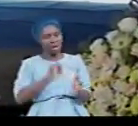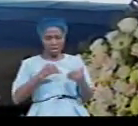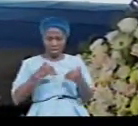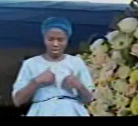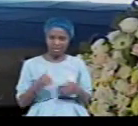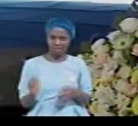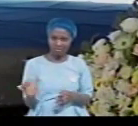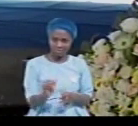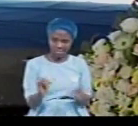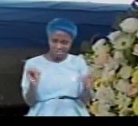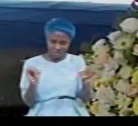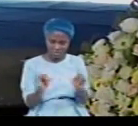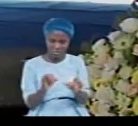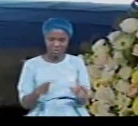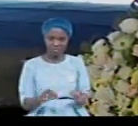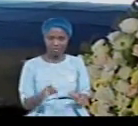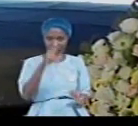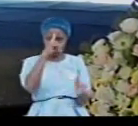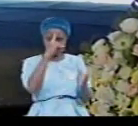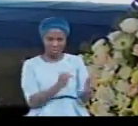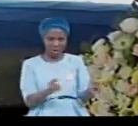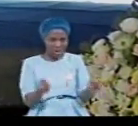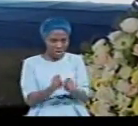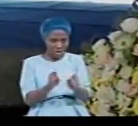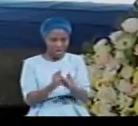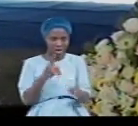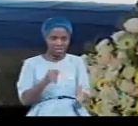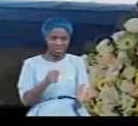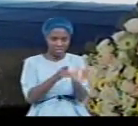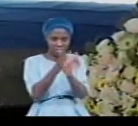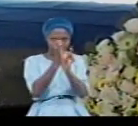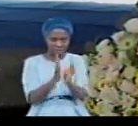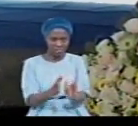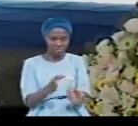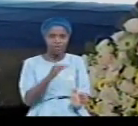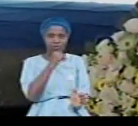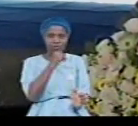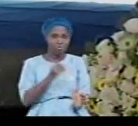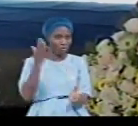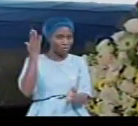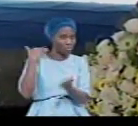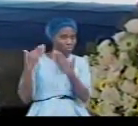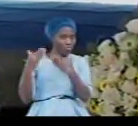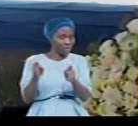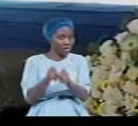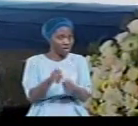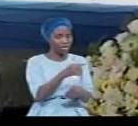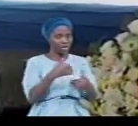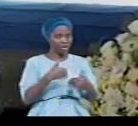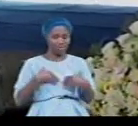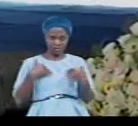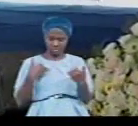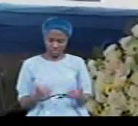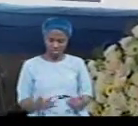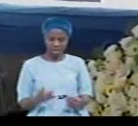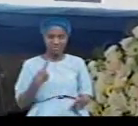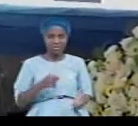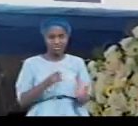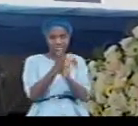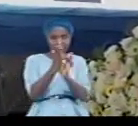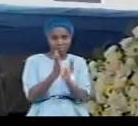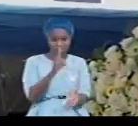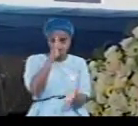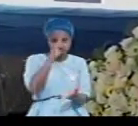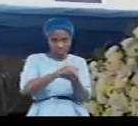as the heroes of old that they had. Now, the just shall live by faith, but if